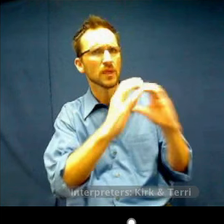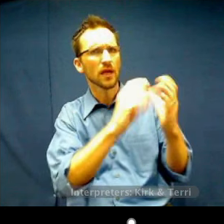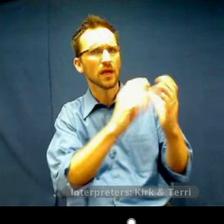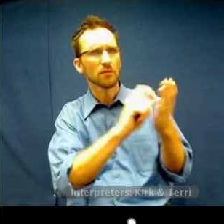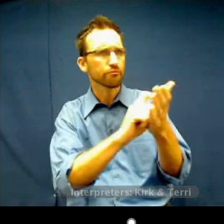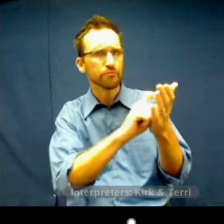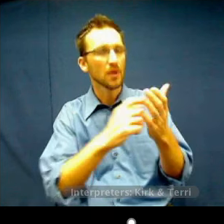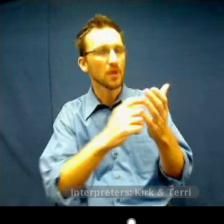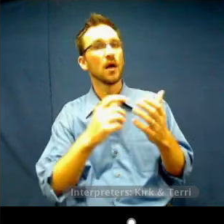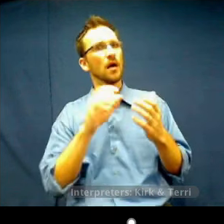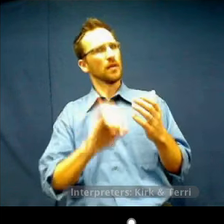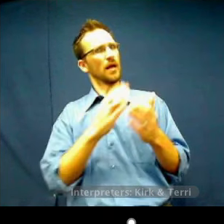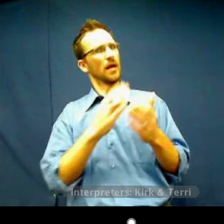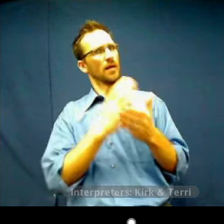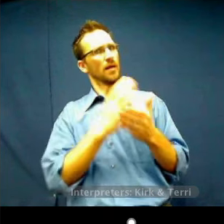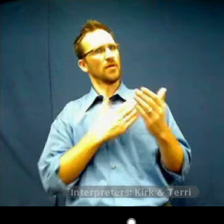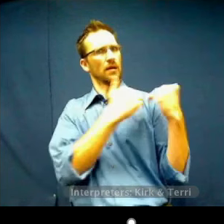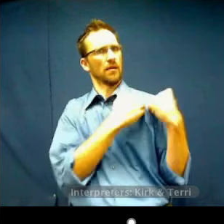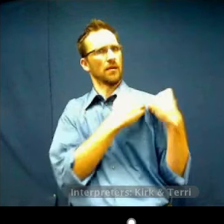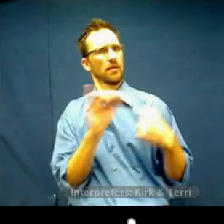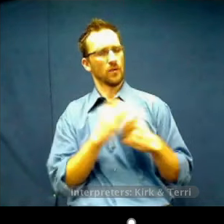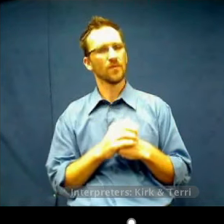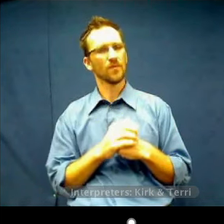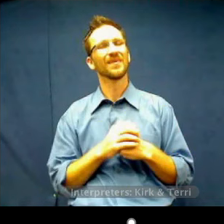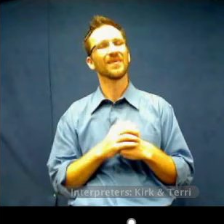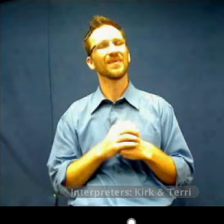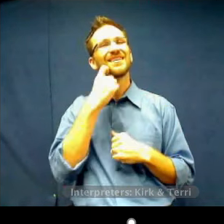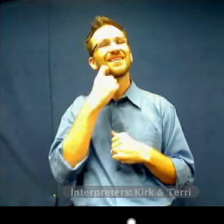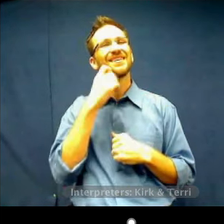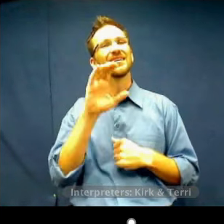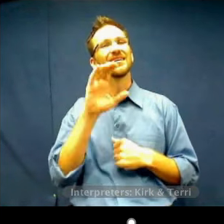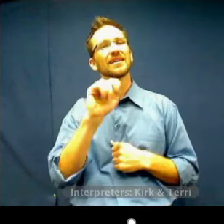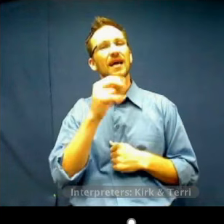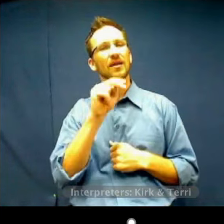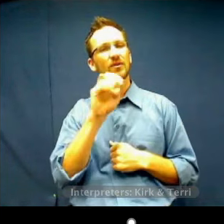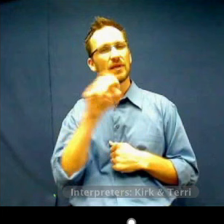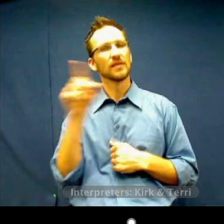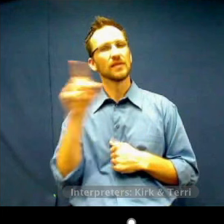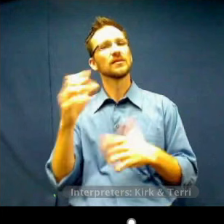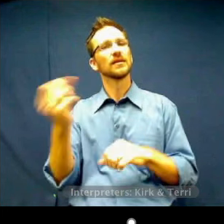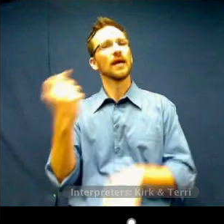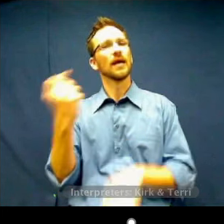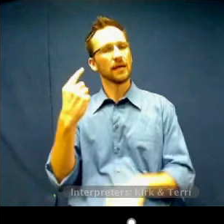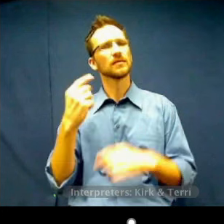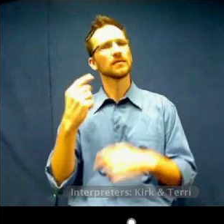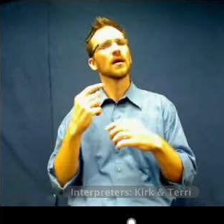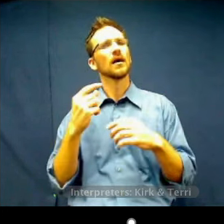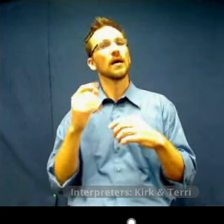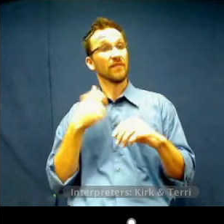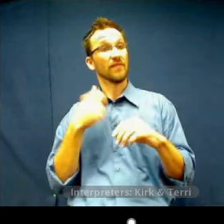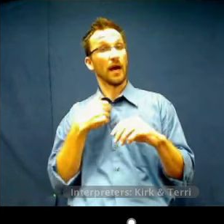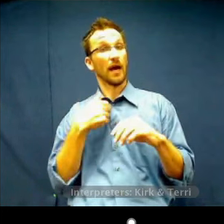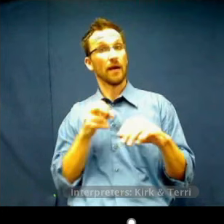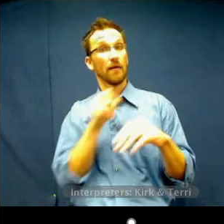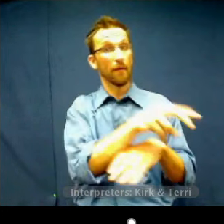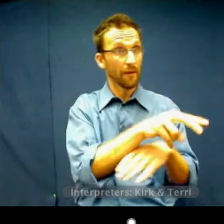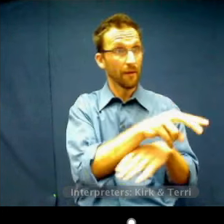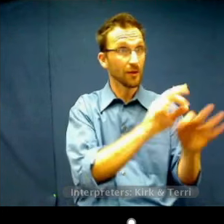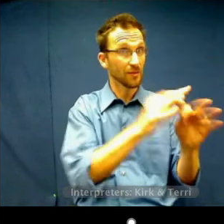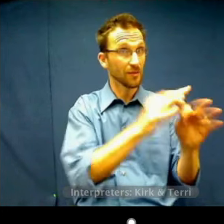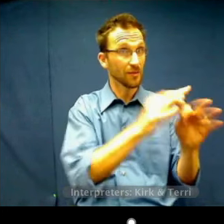So that was in part in response to Catherine's question about jumping sides and conflicts, etc.